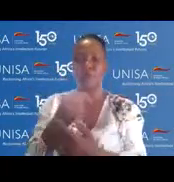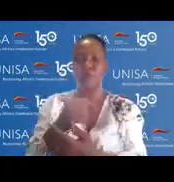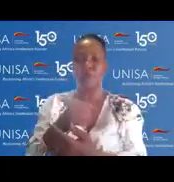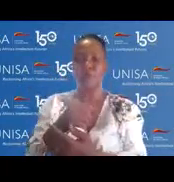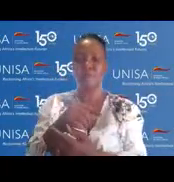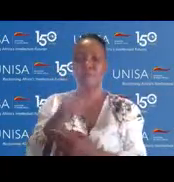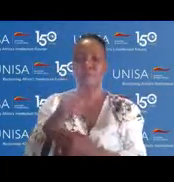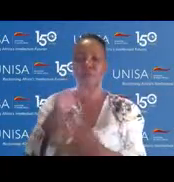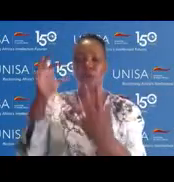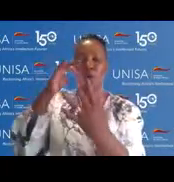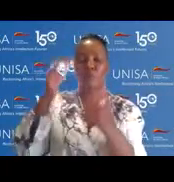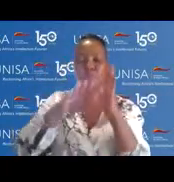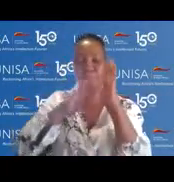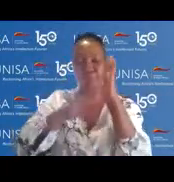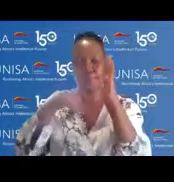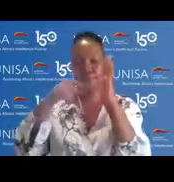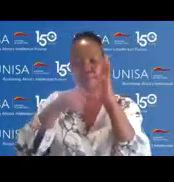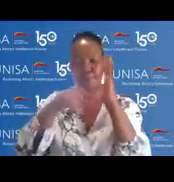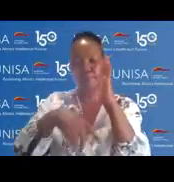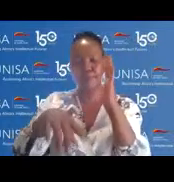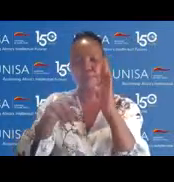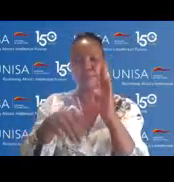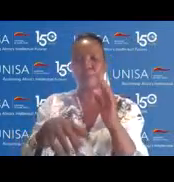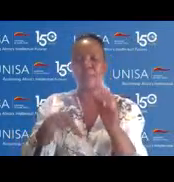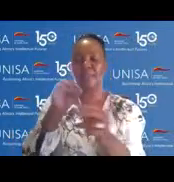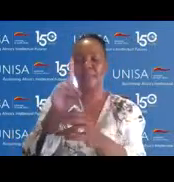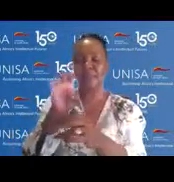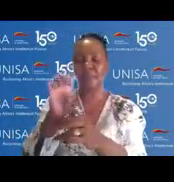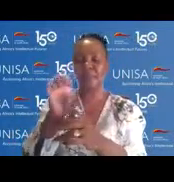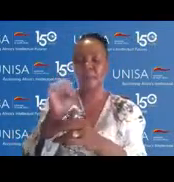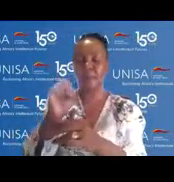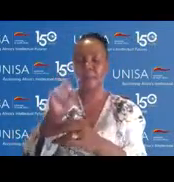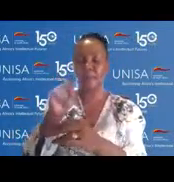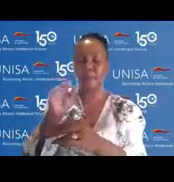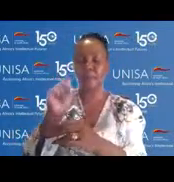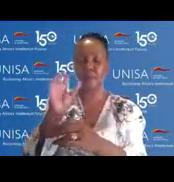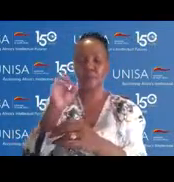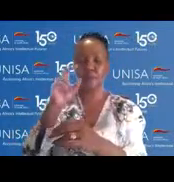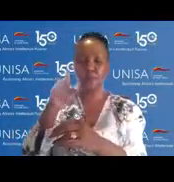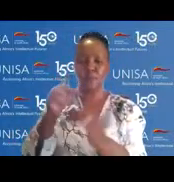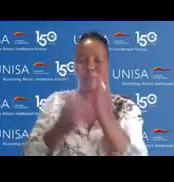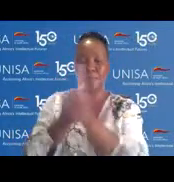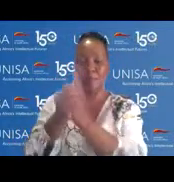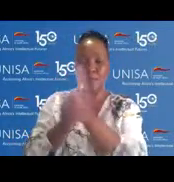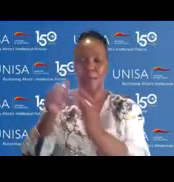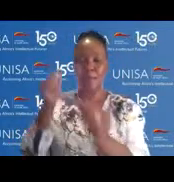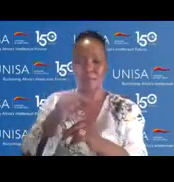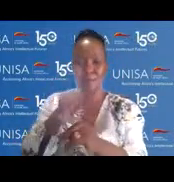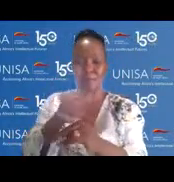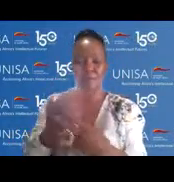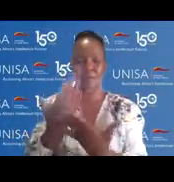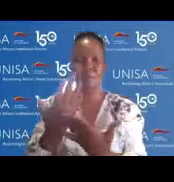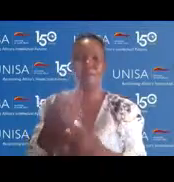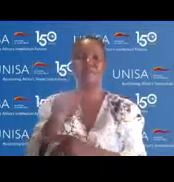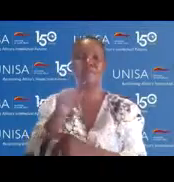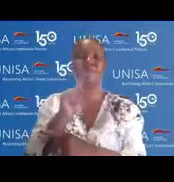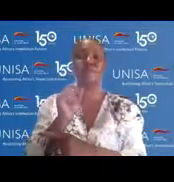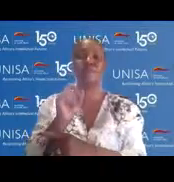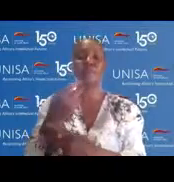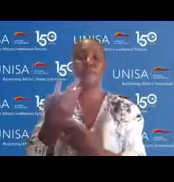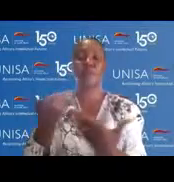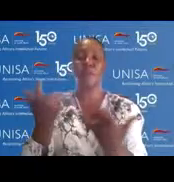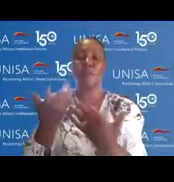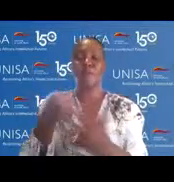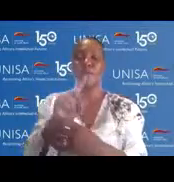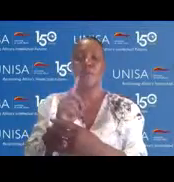here saying Desktop Site. Aha! Desktop Site, guys, this is really for when you